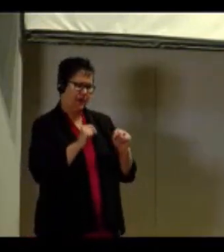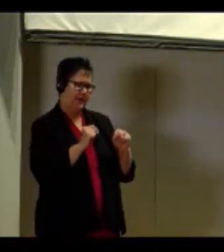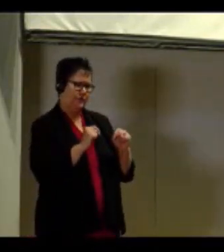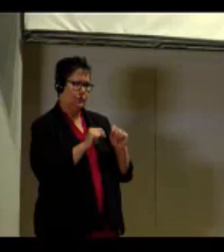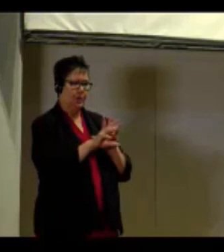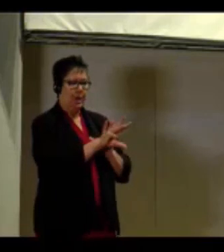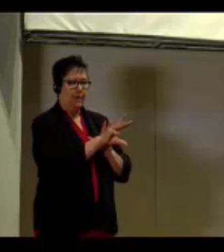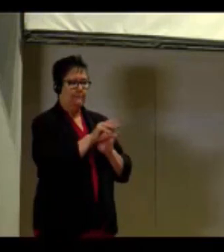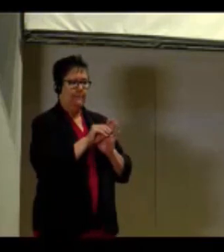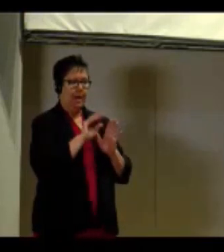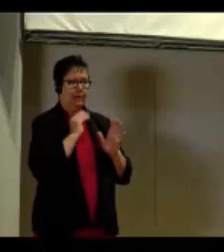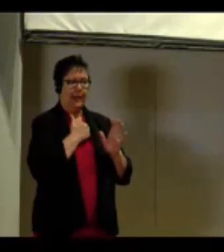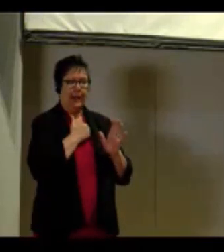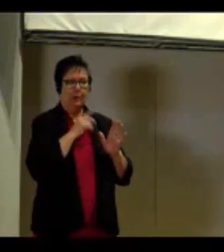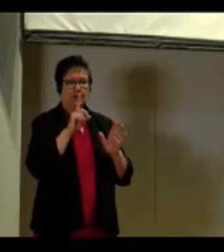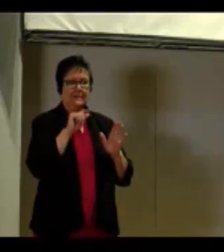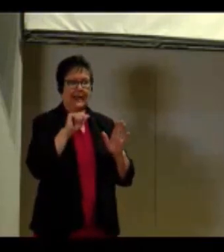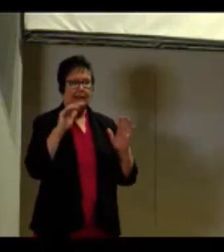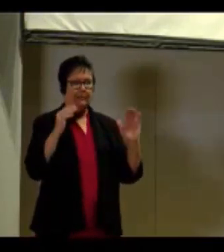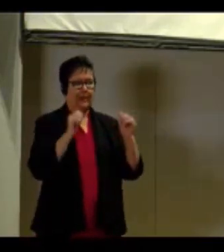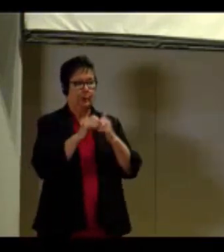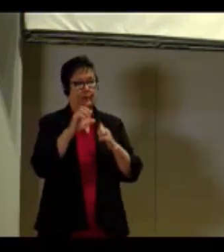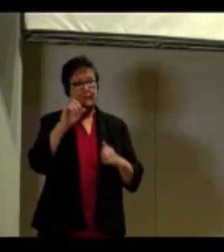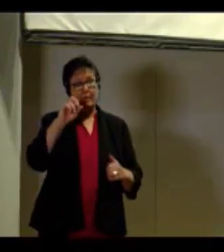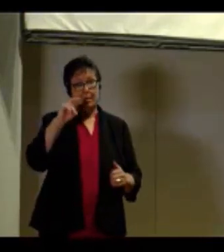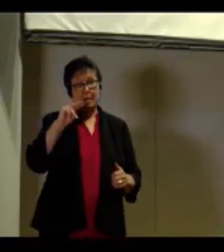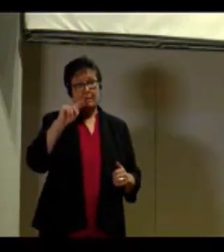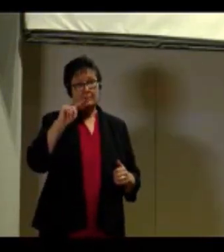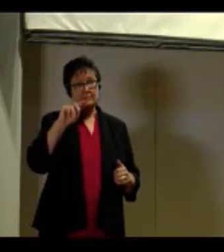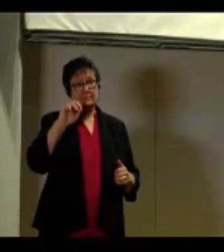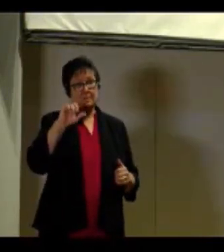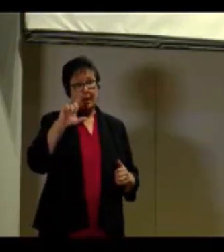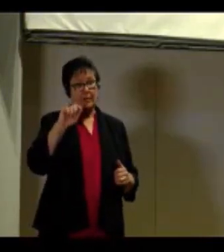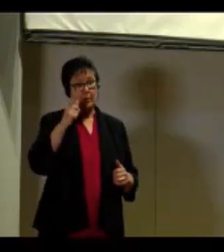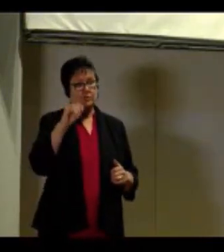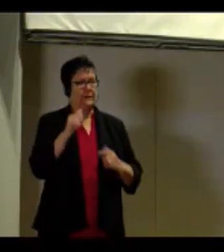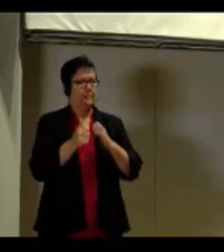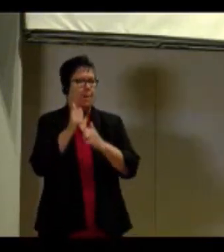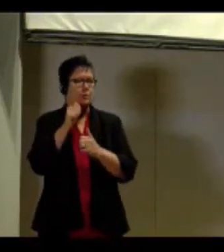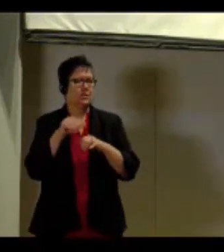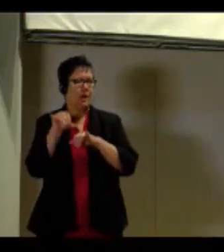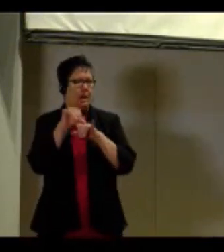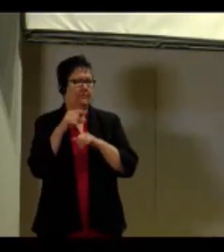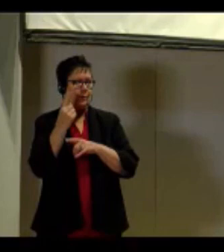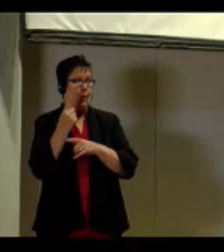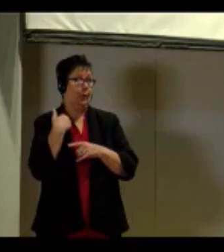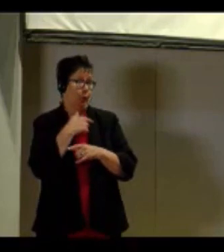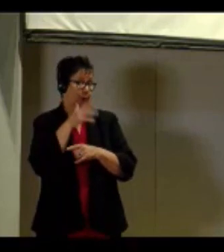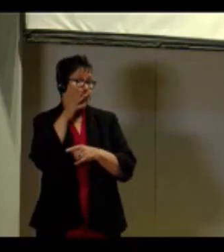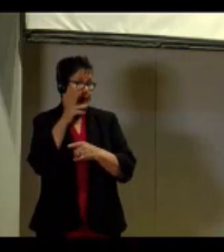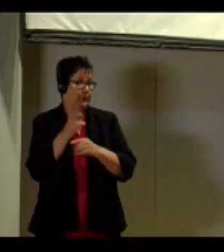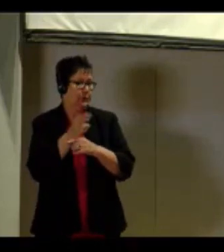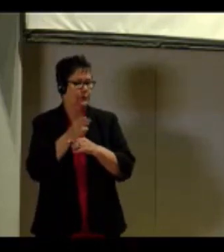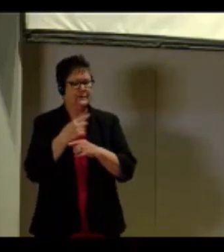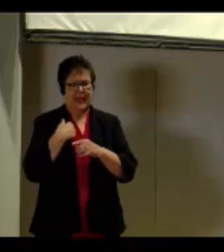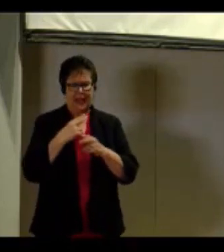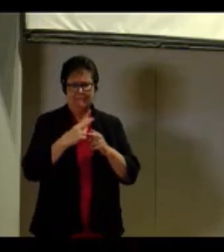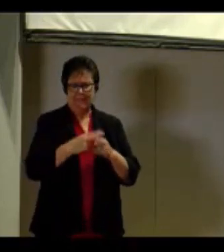data against the ontology. That's the most common one that we would use in our field, which I mentioned is